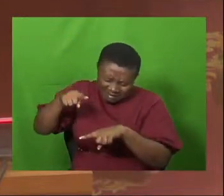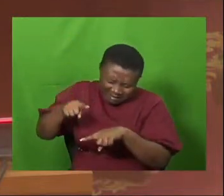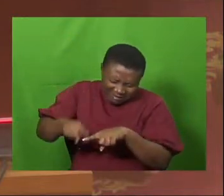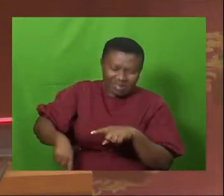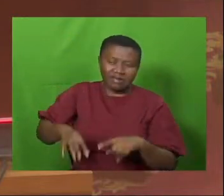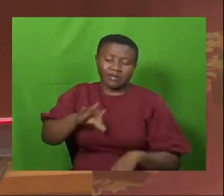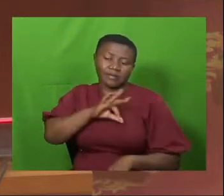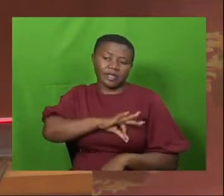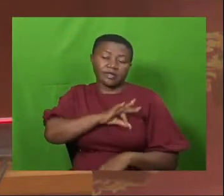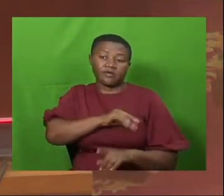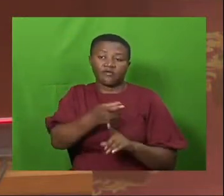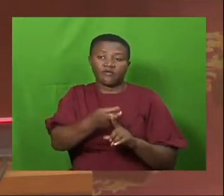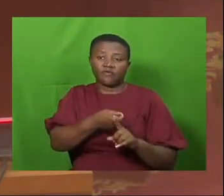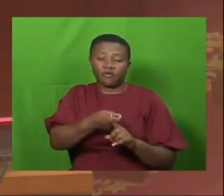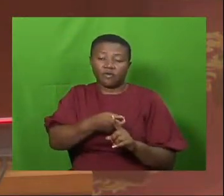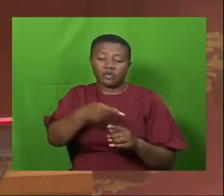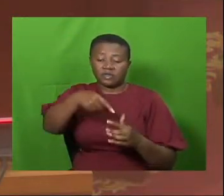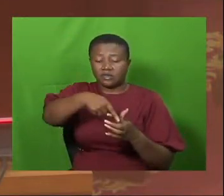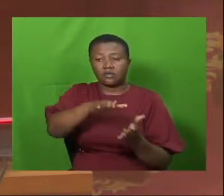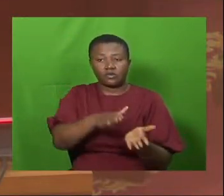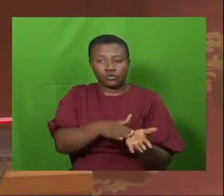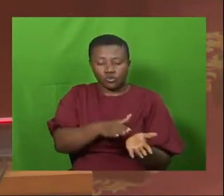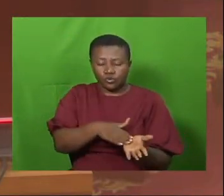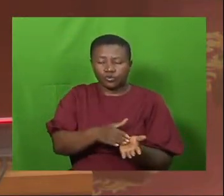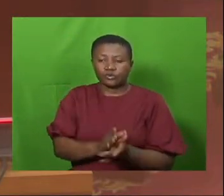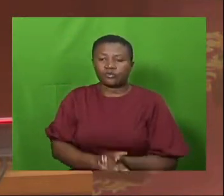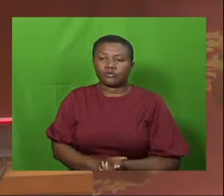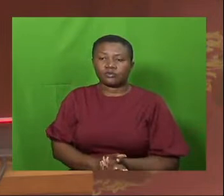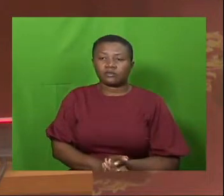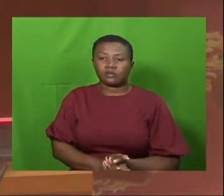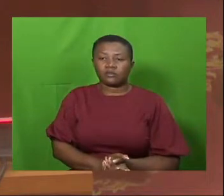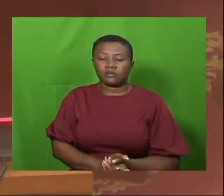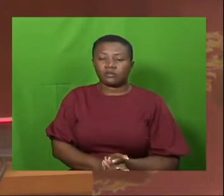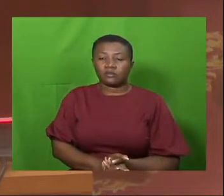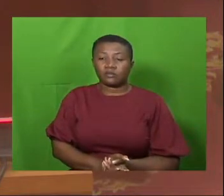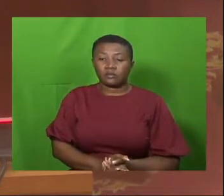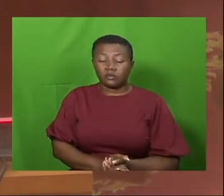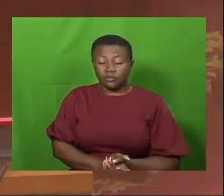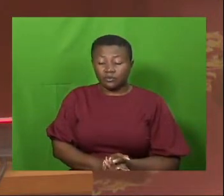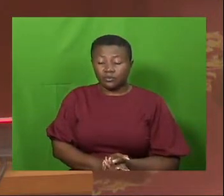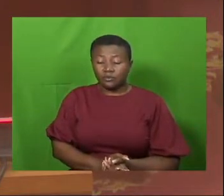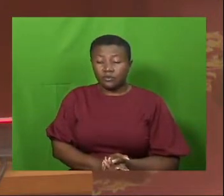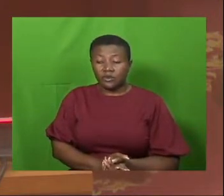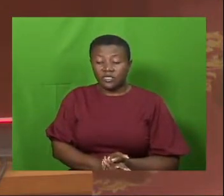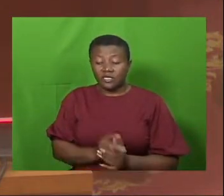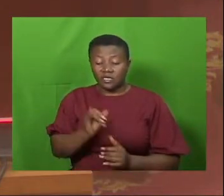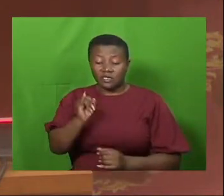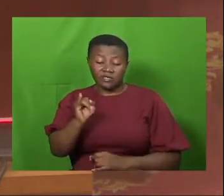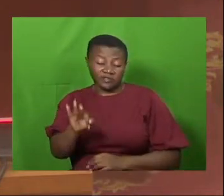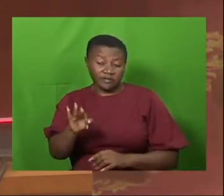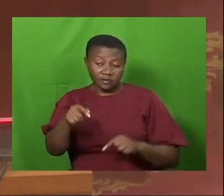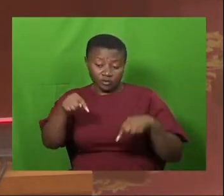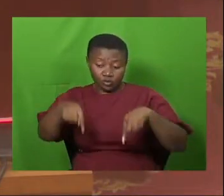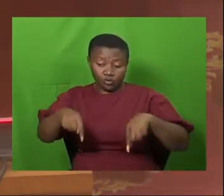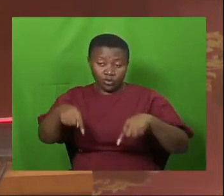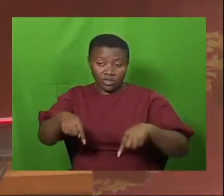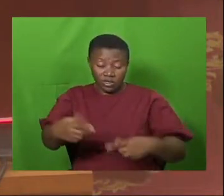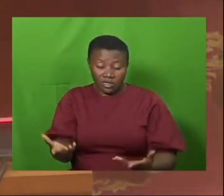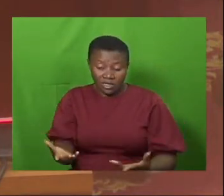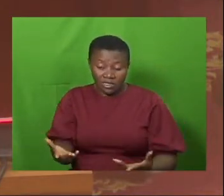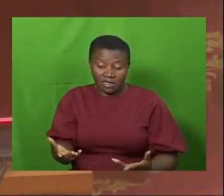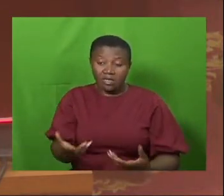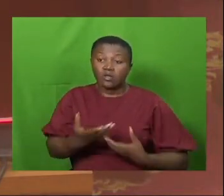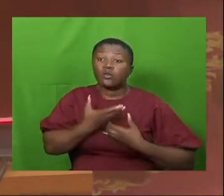benefit from secondary education. So therefore, Mr. Speaker, if today the chorus out there is